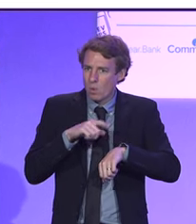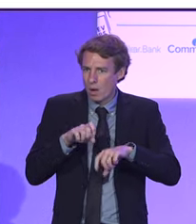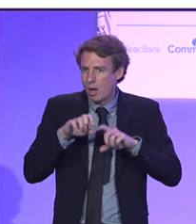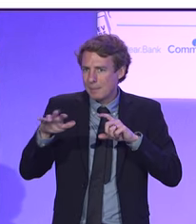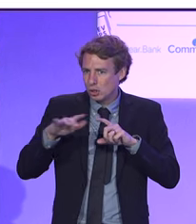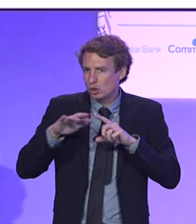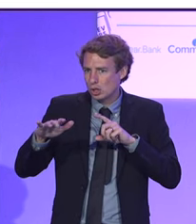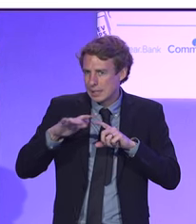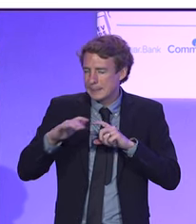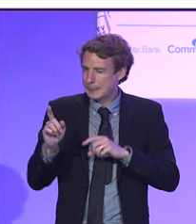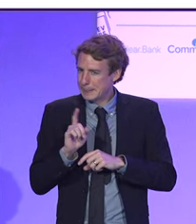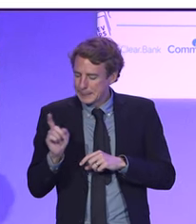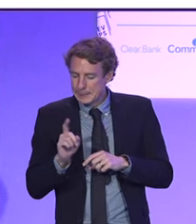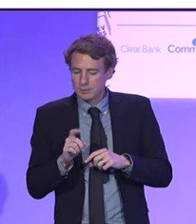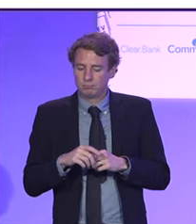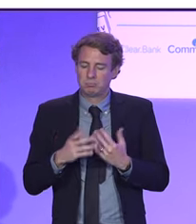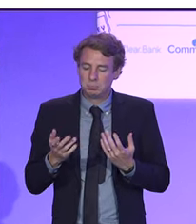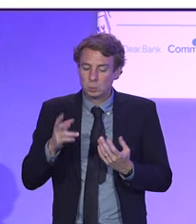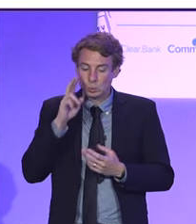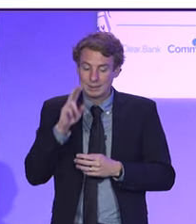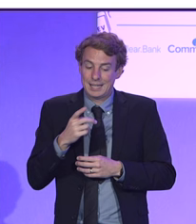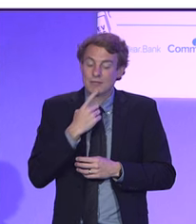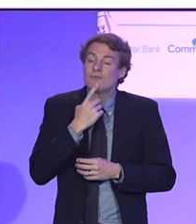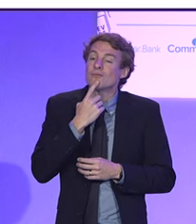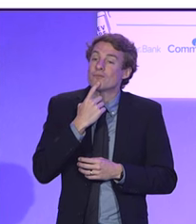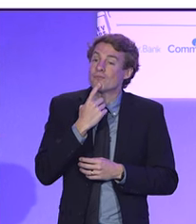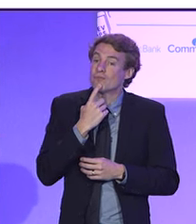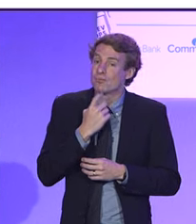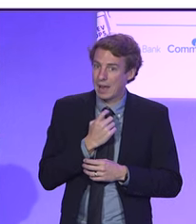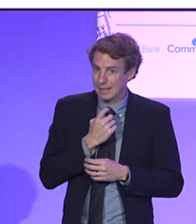centers. So you can see the red ones are the ones that